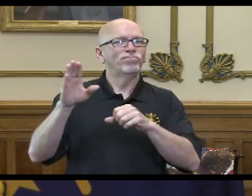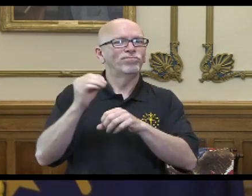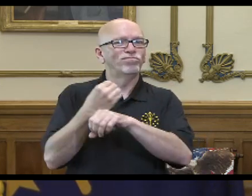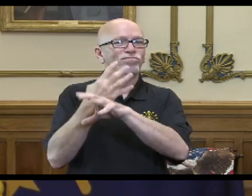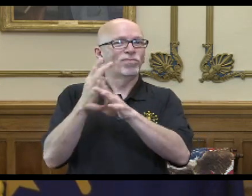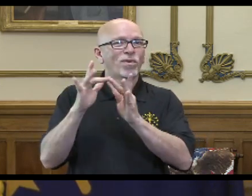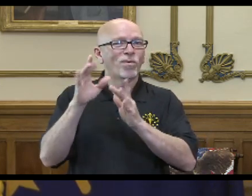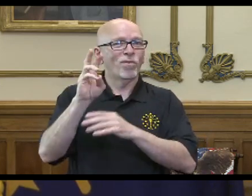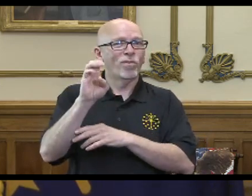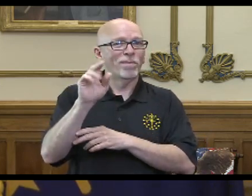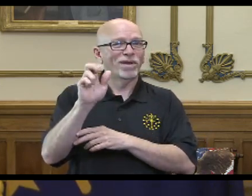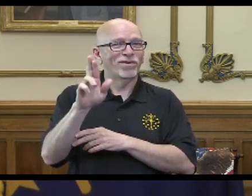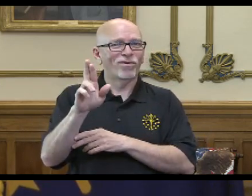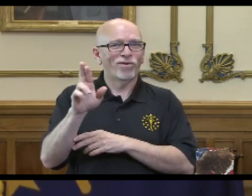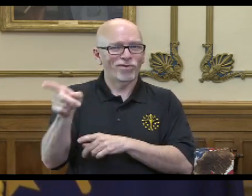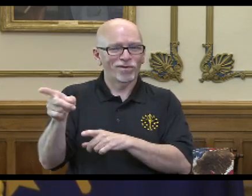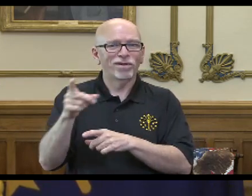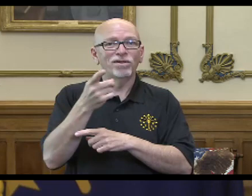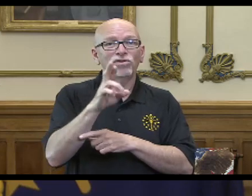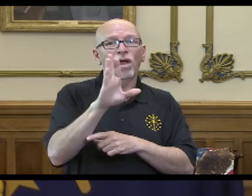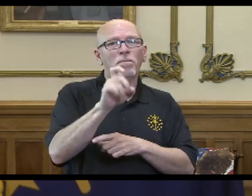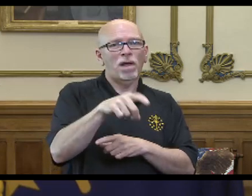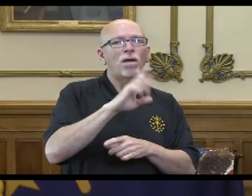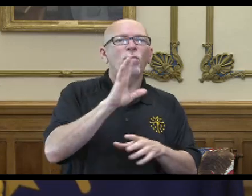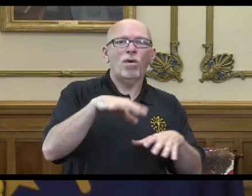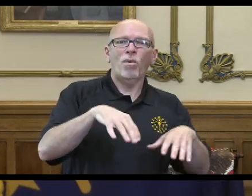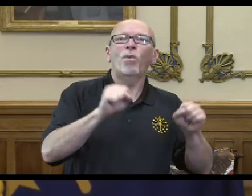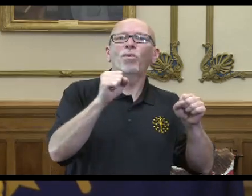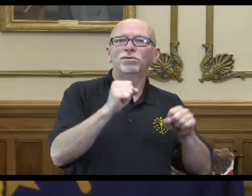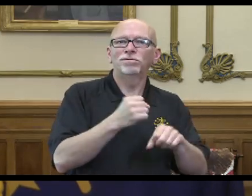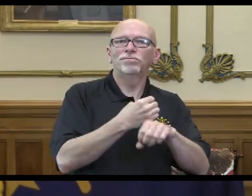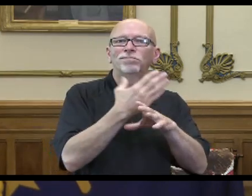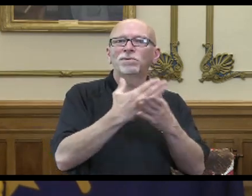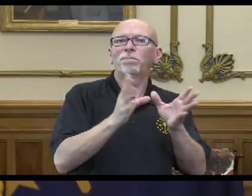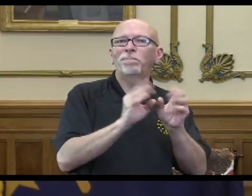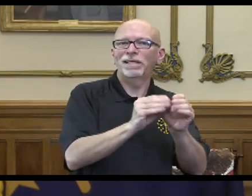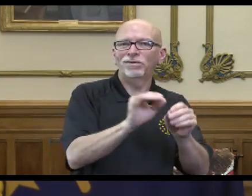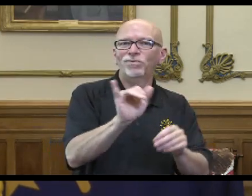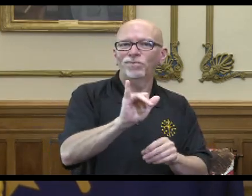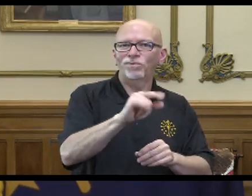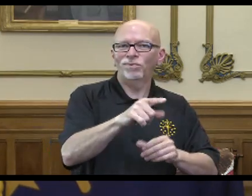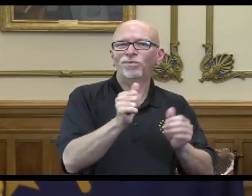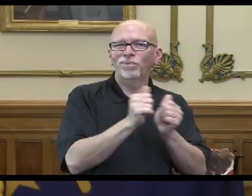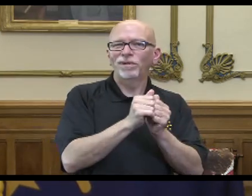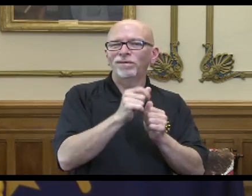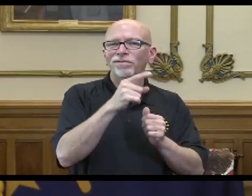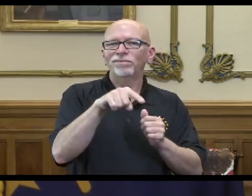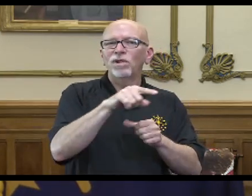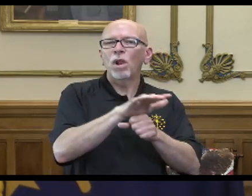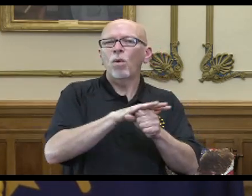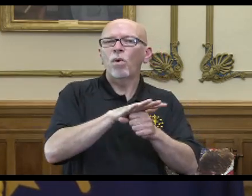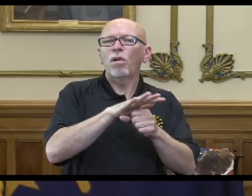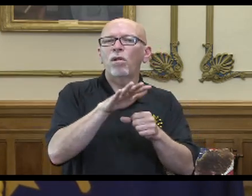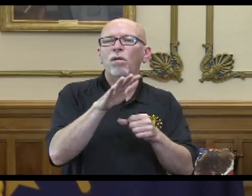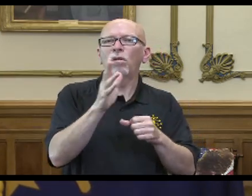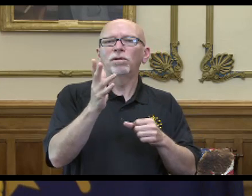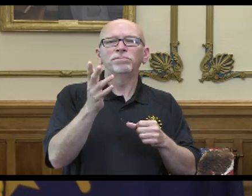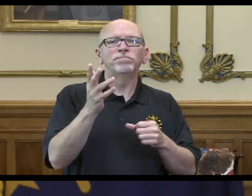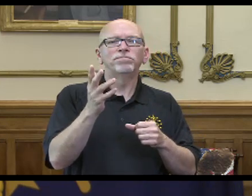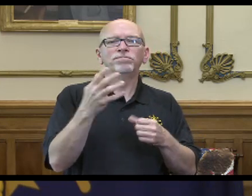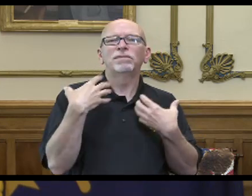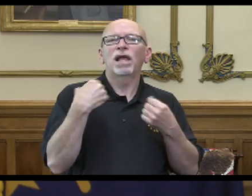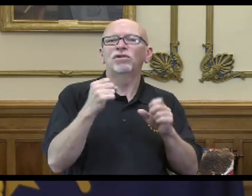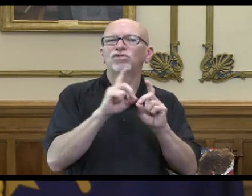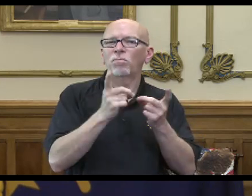I understand it. Dr. Bach will be hosting some meetings with our local